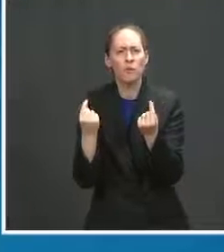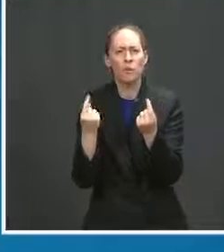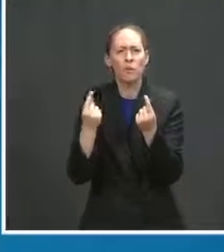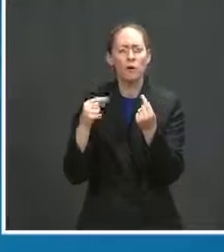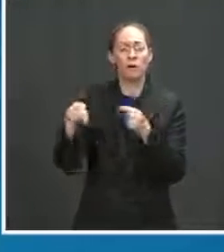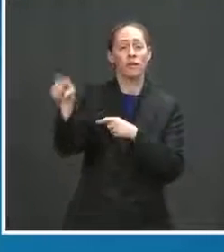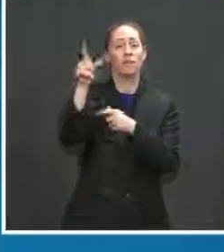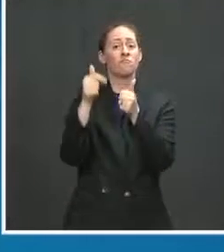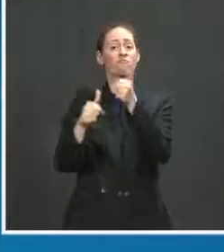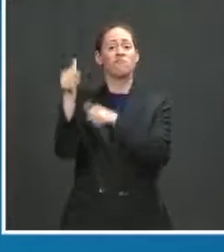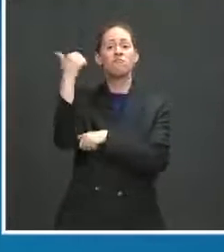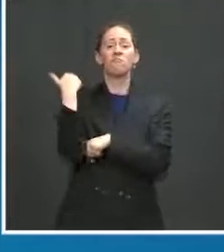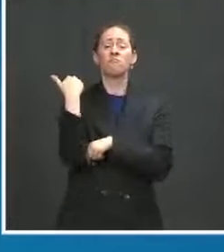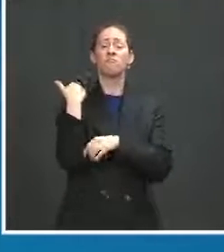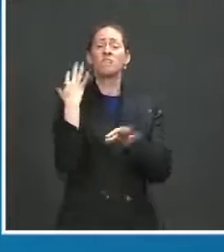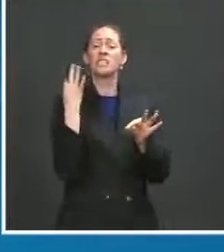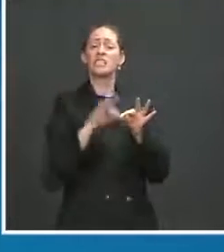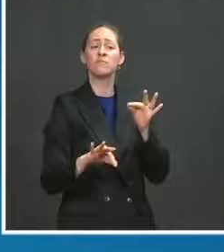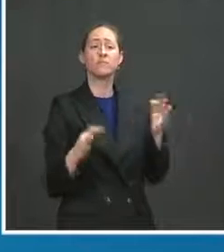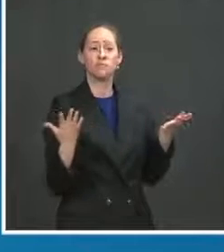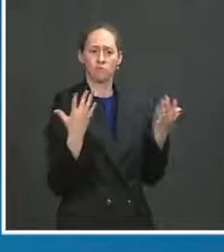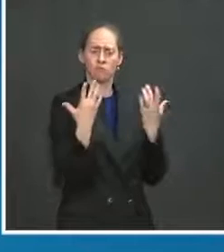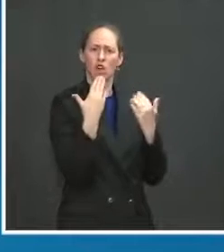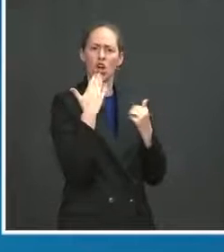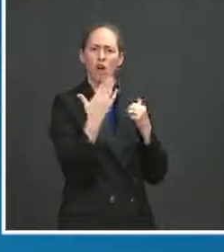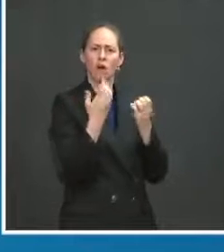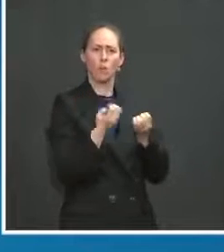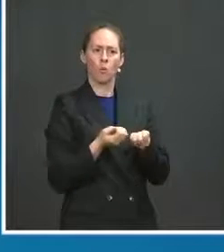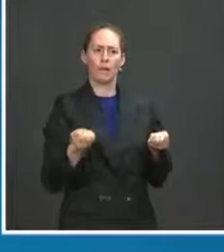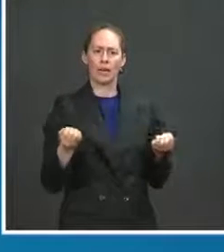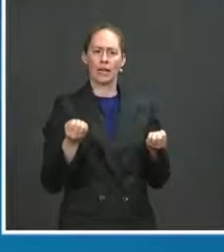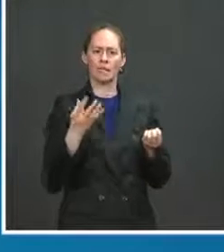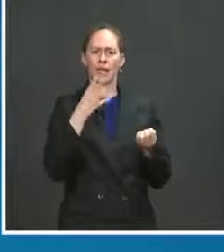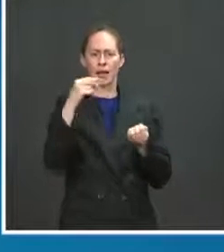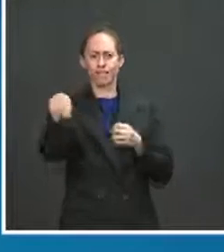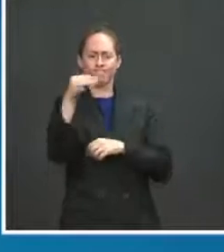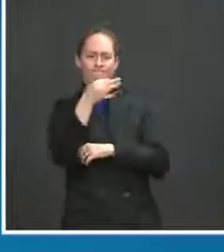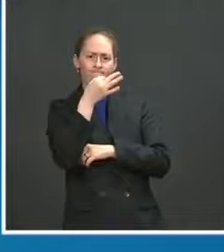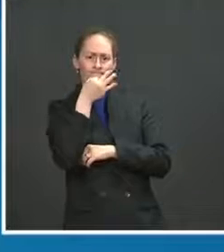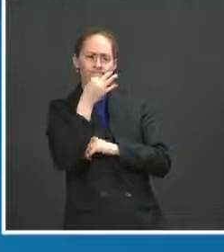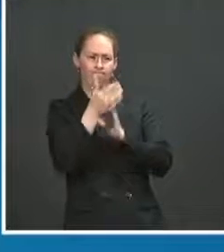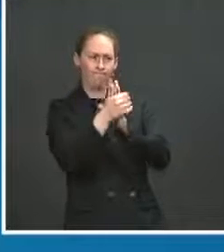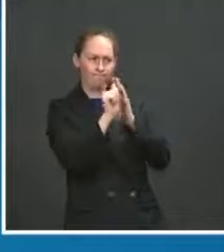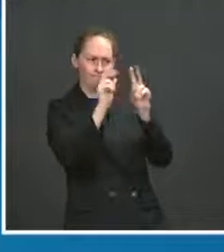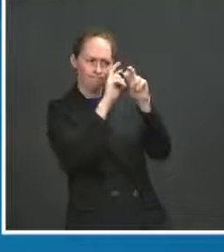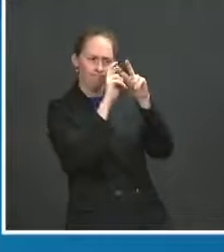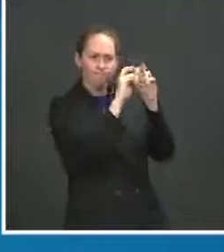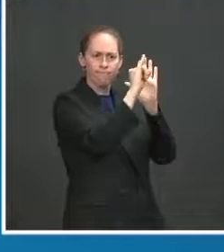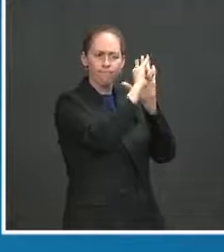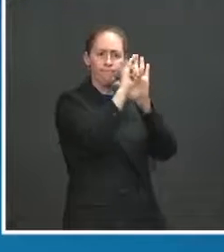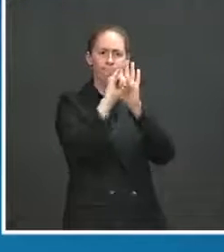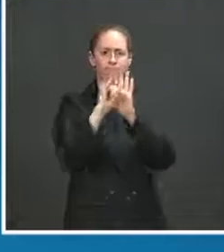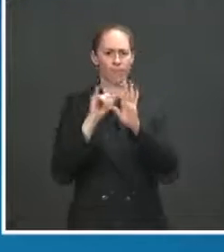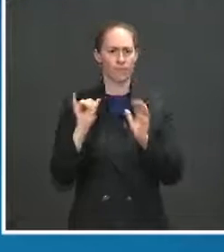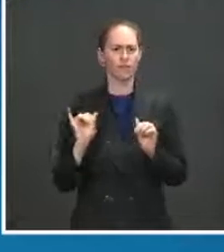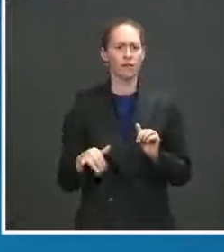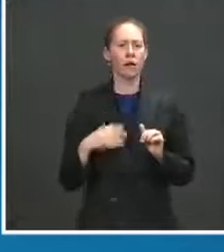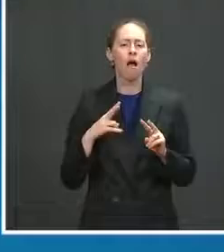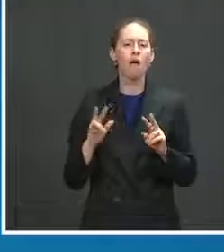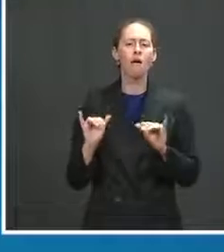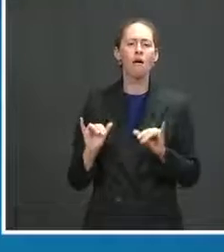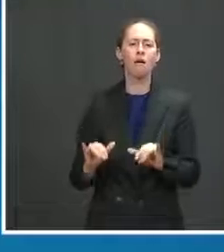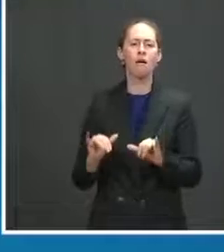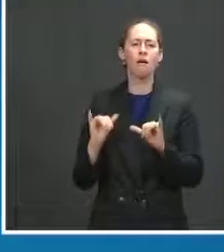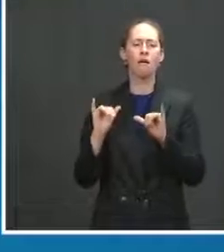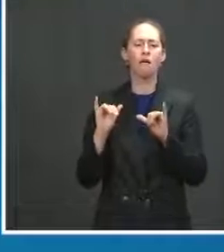Equipment and experts. Well, the way I see it, midshipmen,